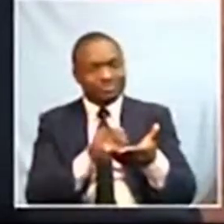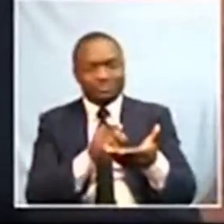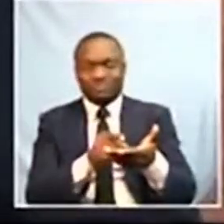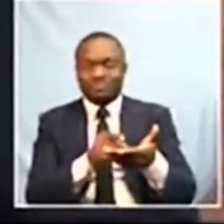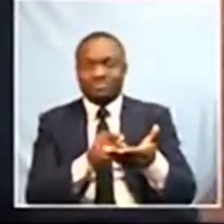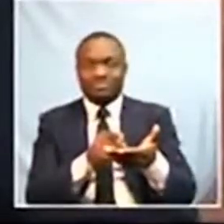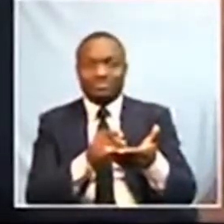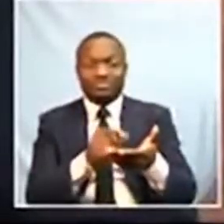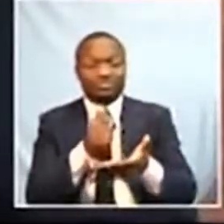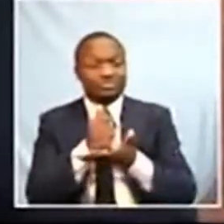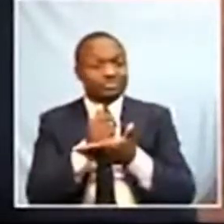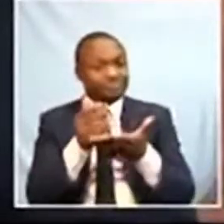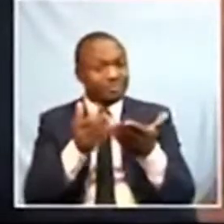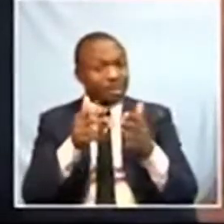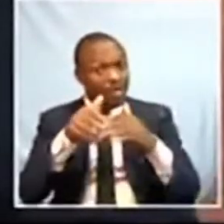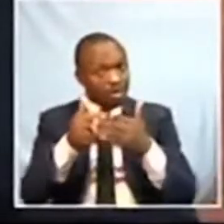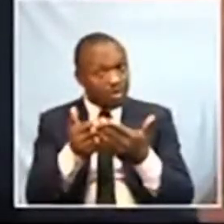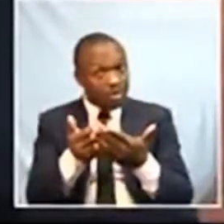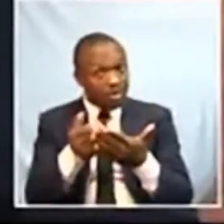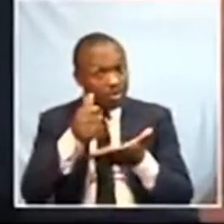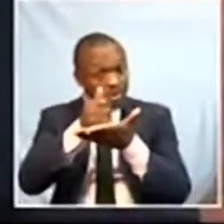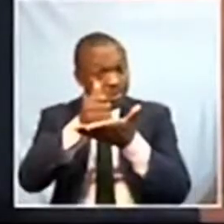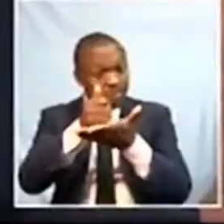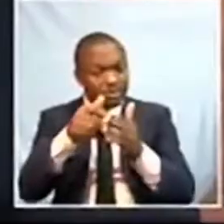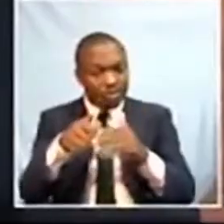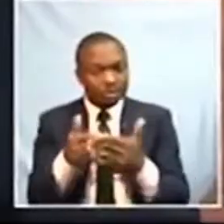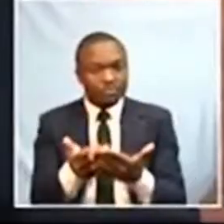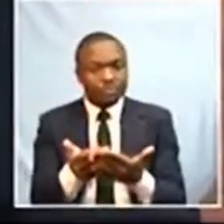How are we going to help?